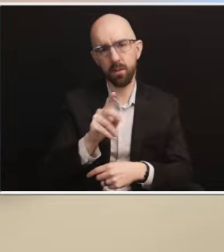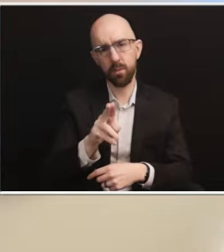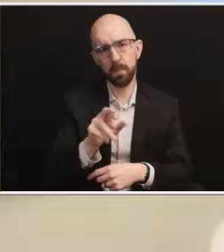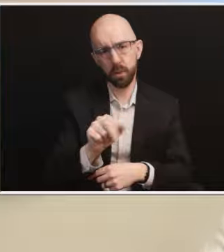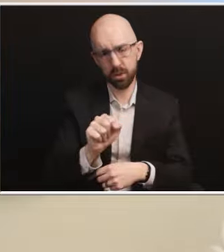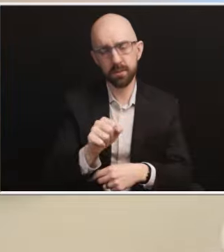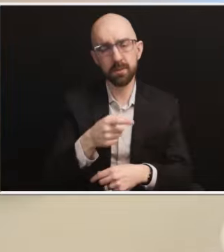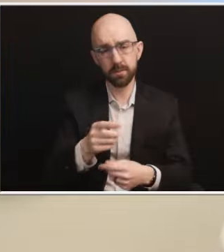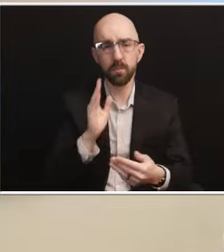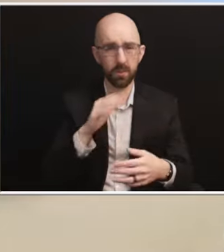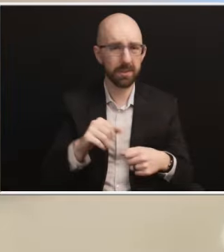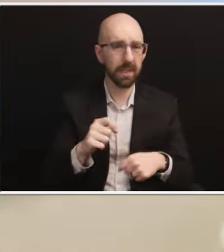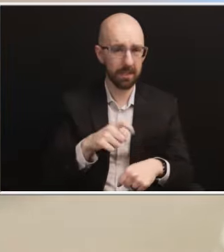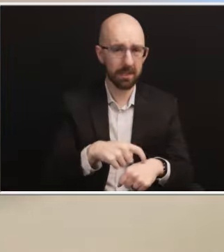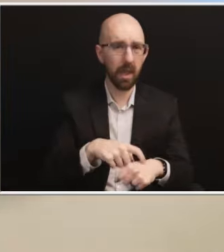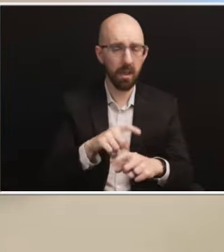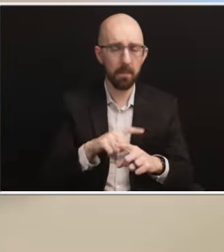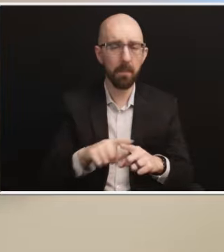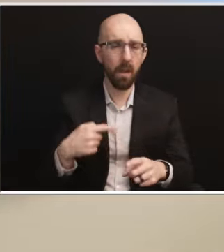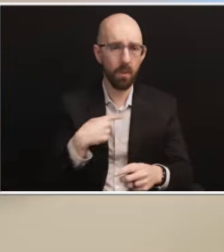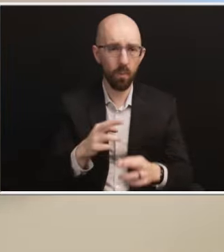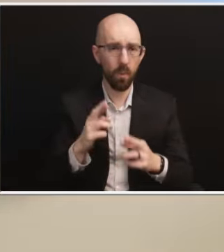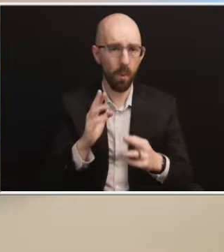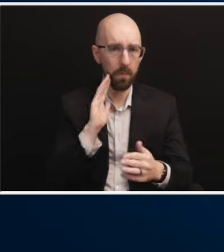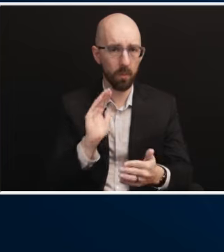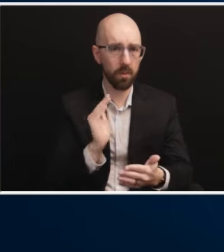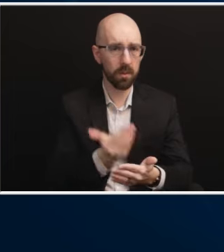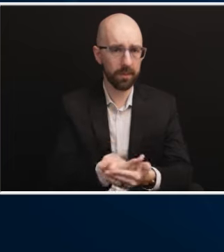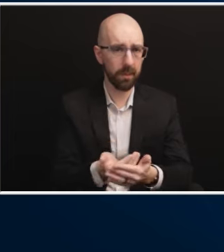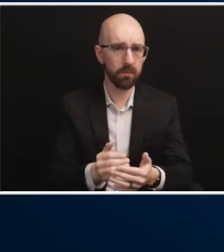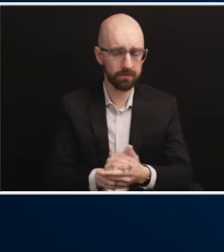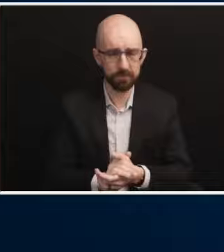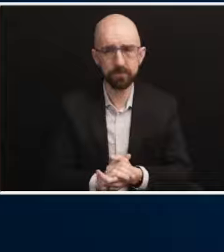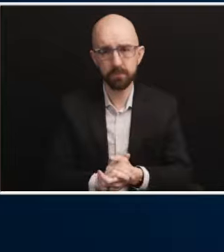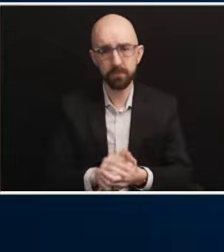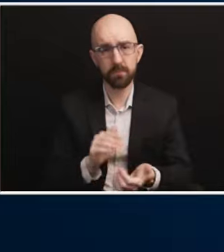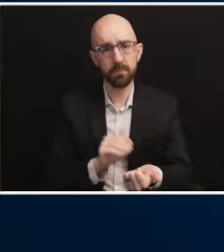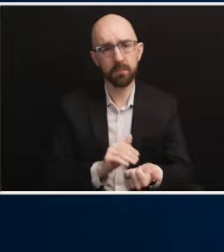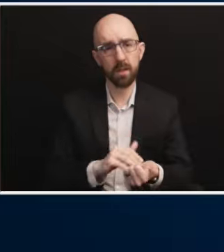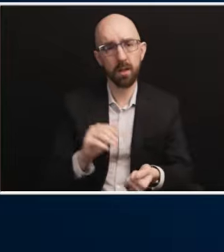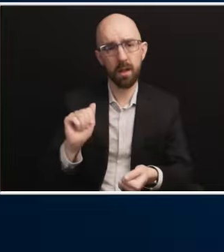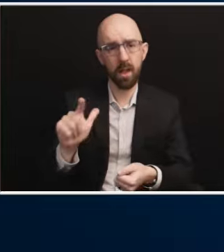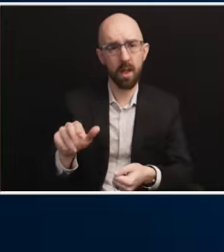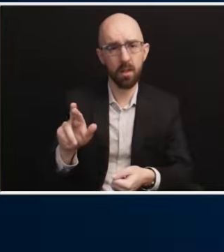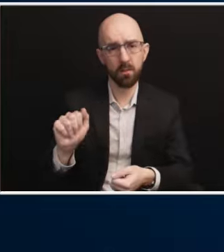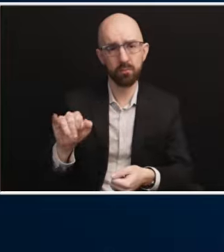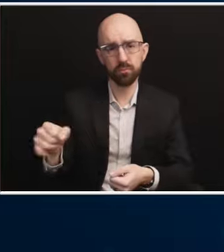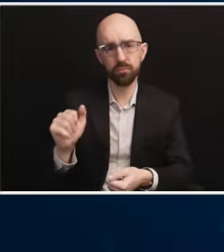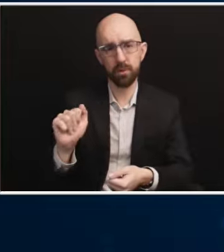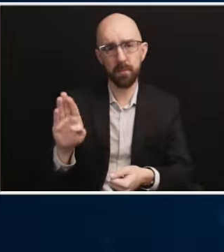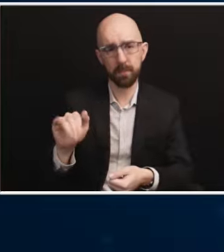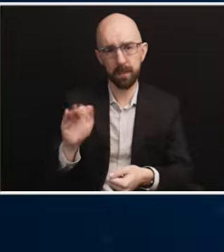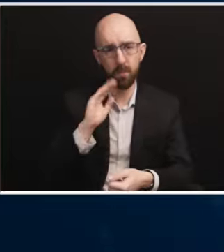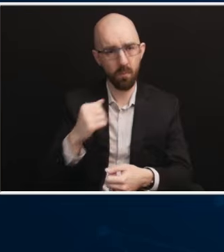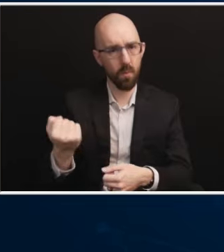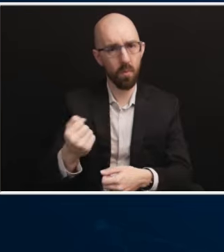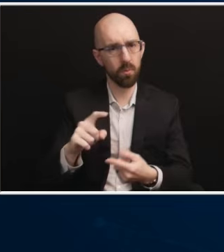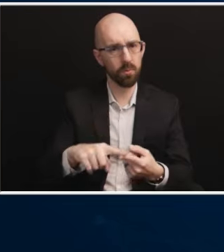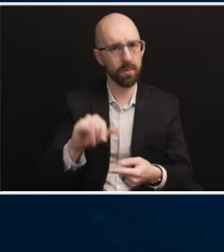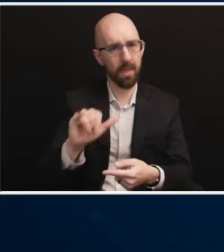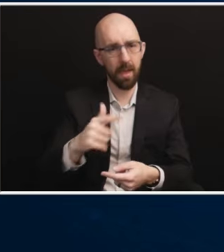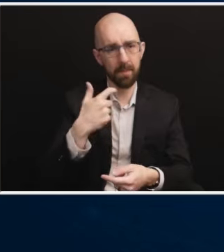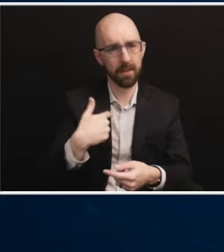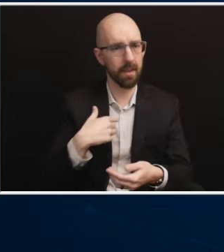going to take some time, but we'll hopefully get there. Well, Dr. Al-Rajabi, I'm going to hold you to that because I collaborate with